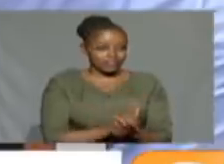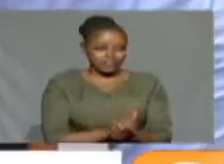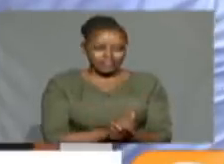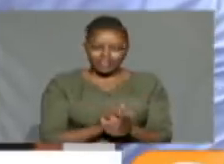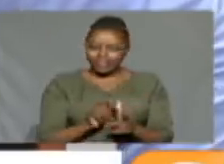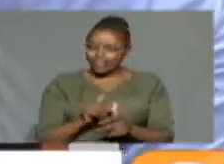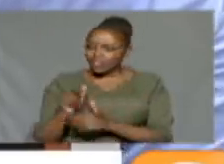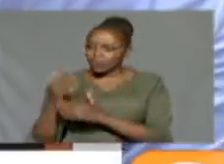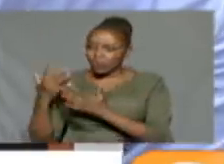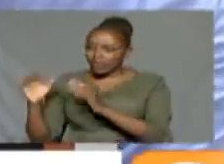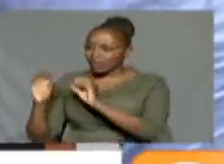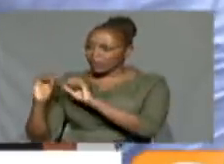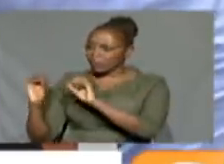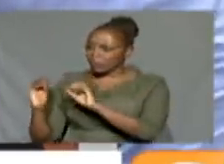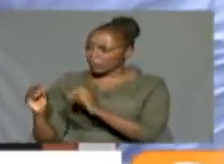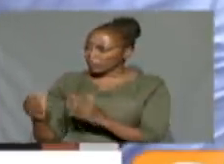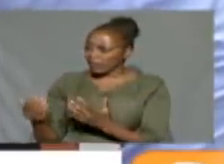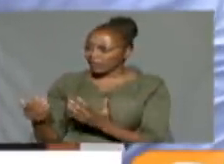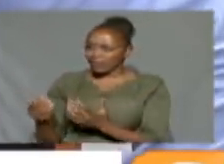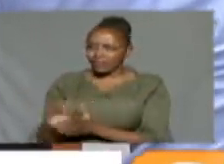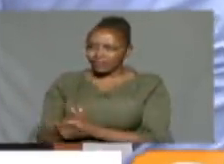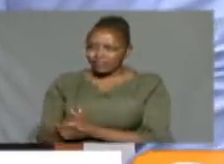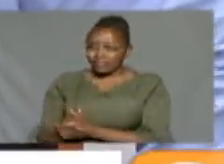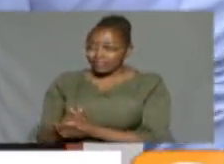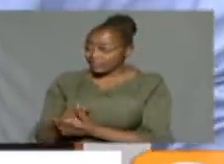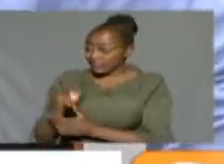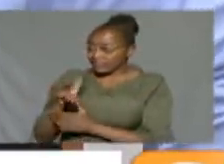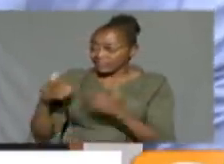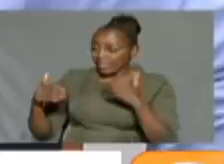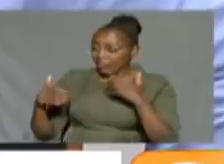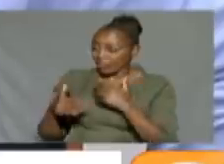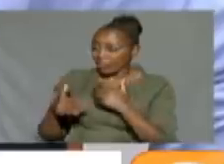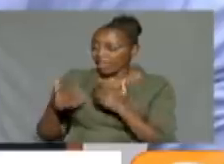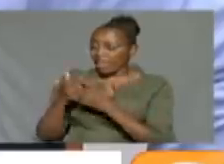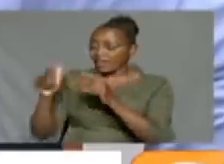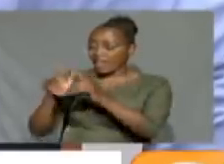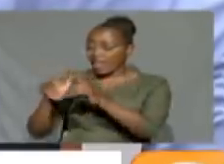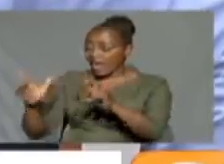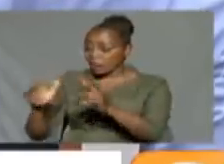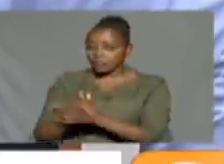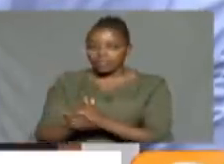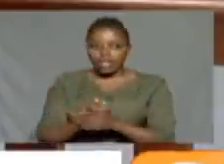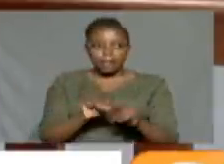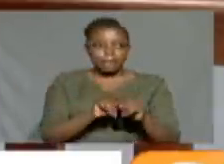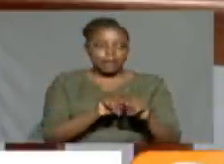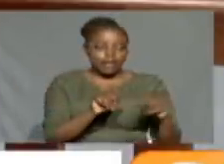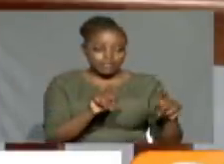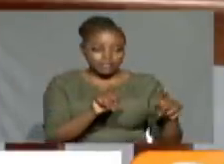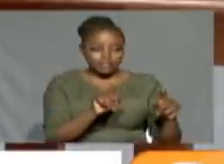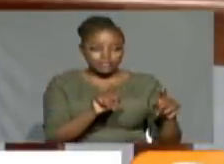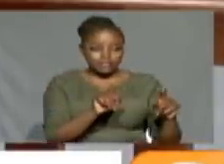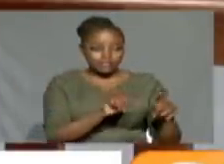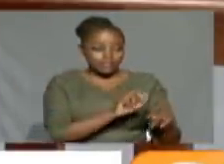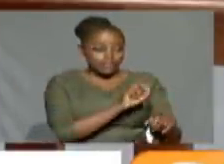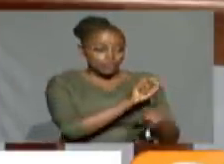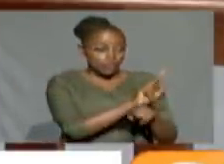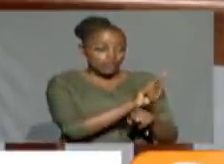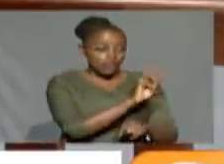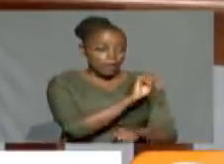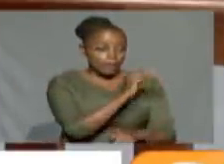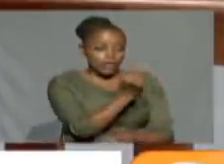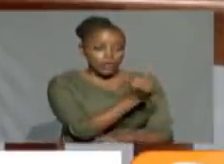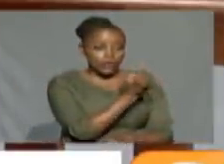And you didn't give up. I mean, that's panic in any language. And Jeff, loans were only 12 million